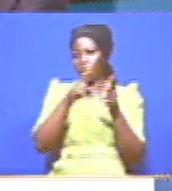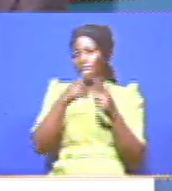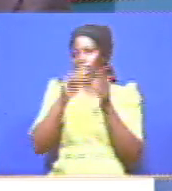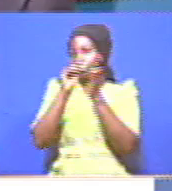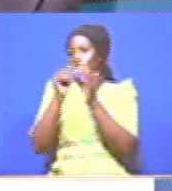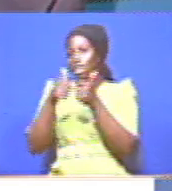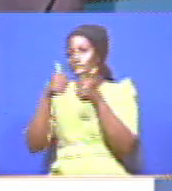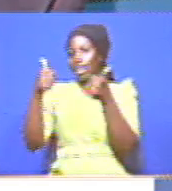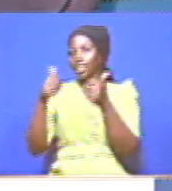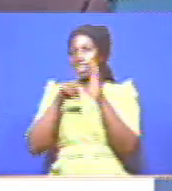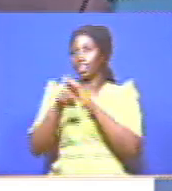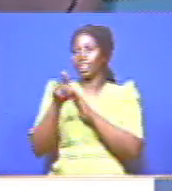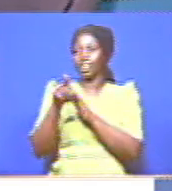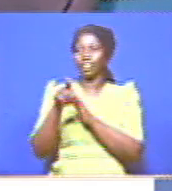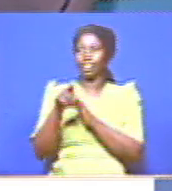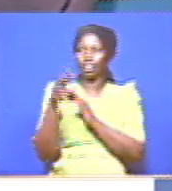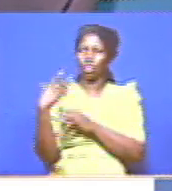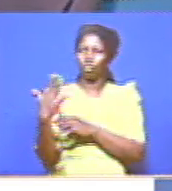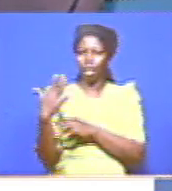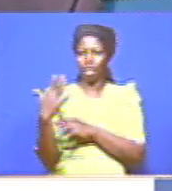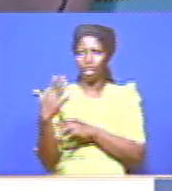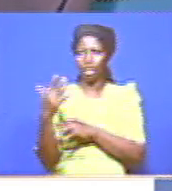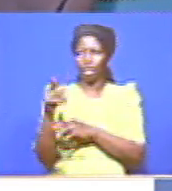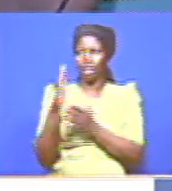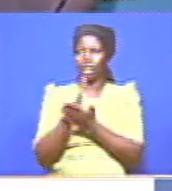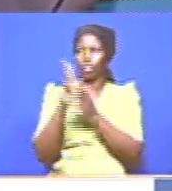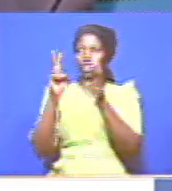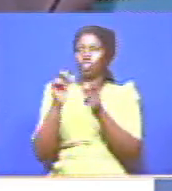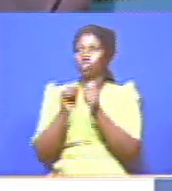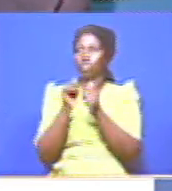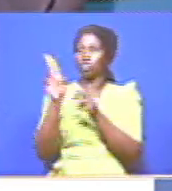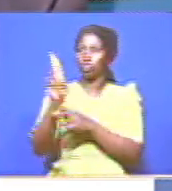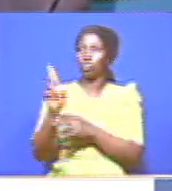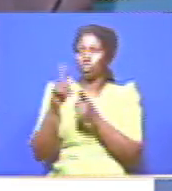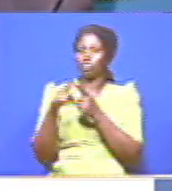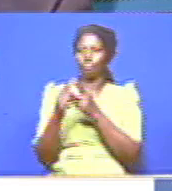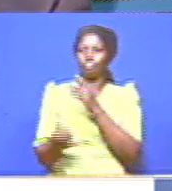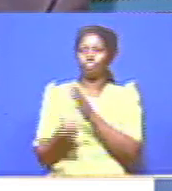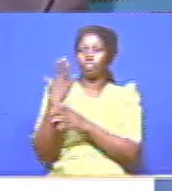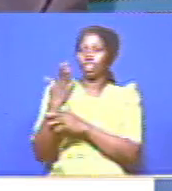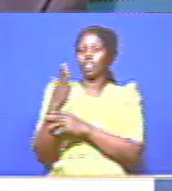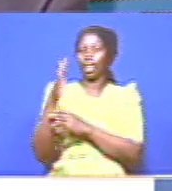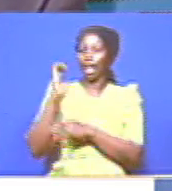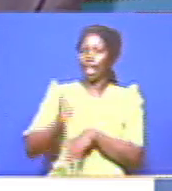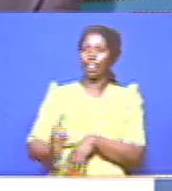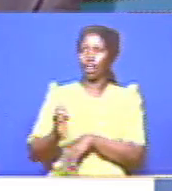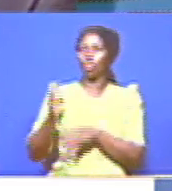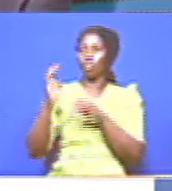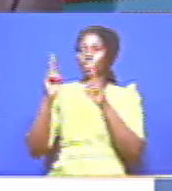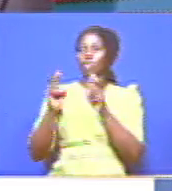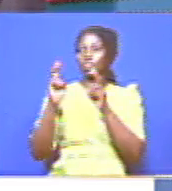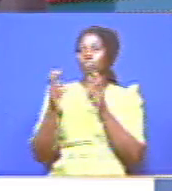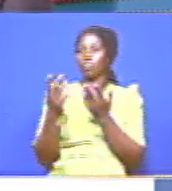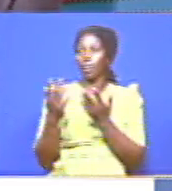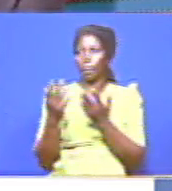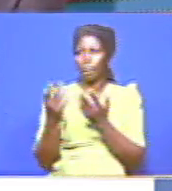as a document. These are some of the issues that we use to bring up about ethical aspect of course, we